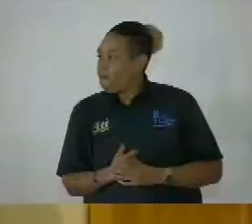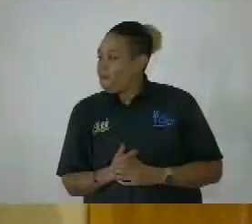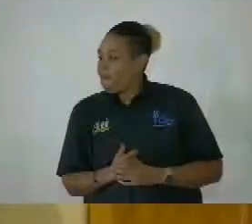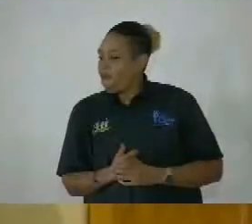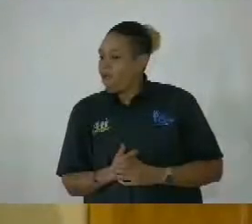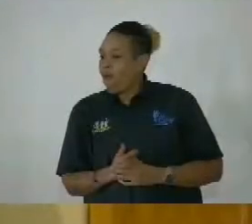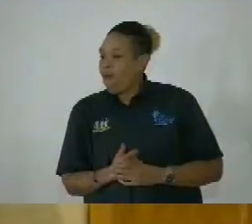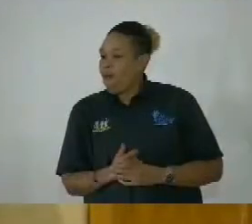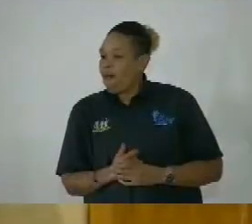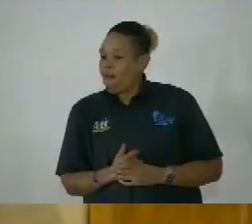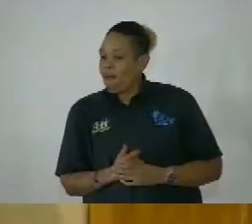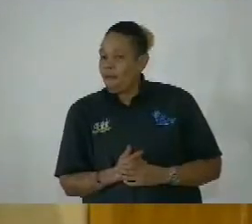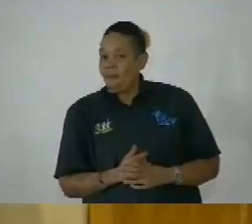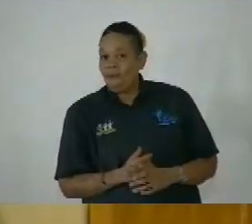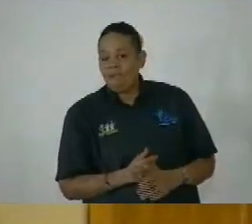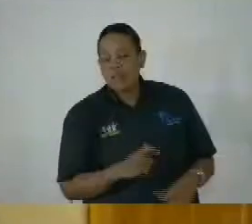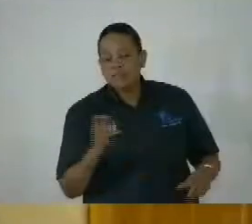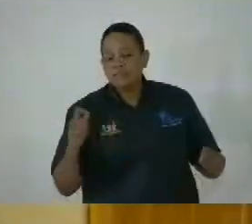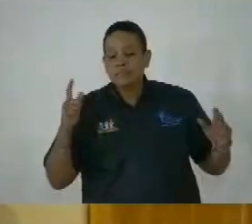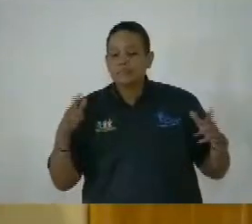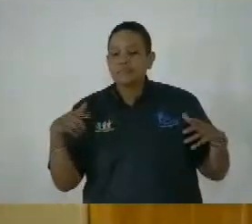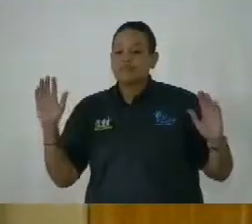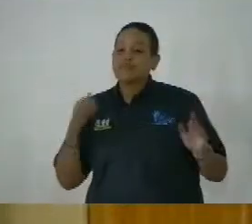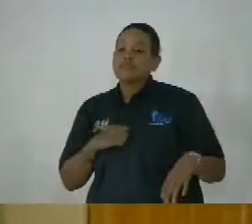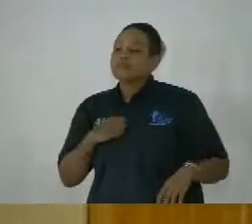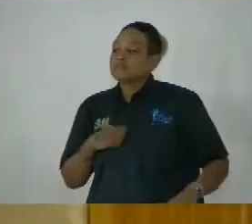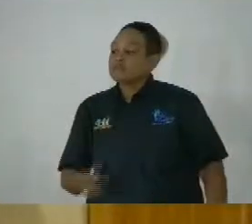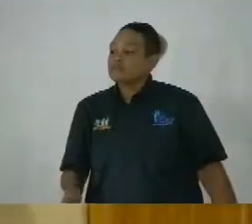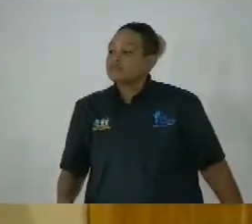well, the screen is gone. Sorry.